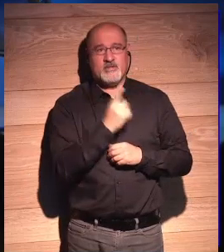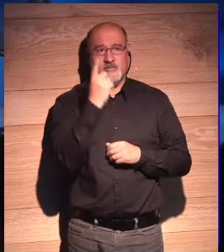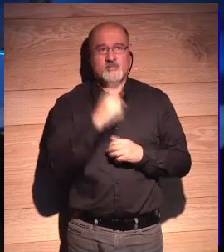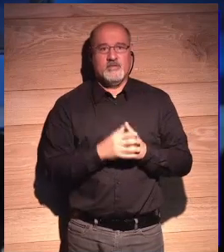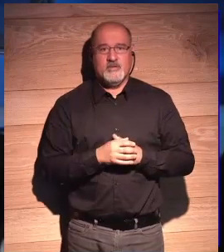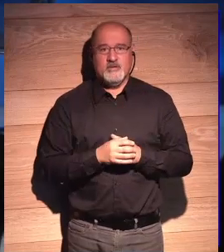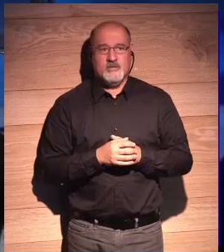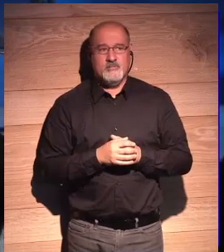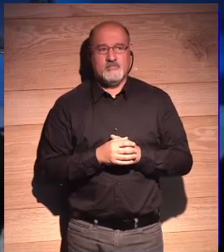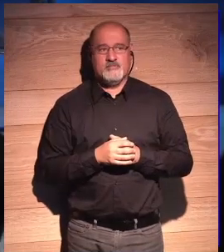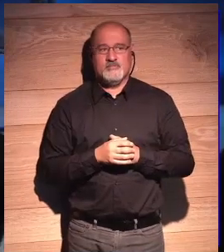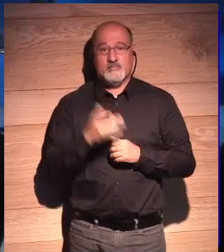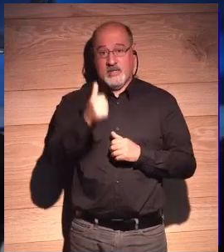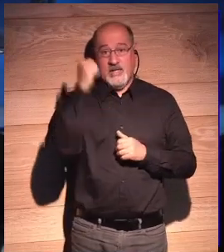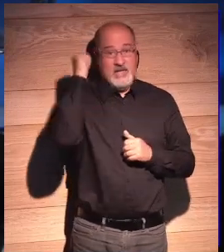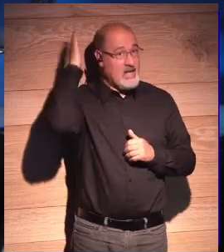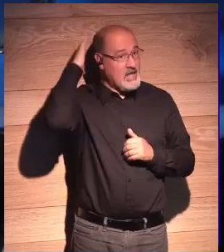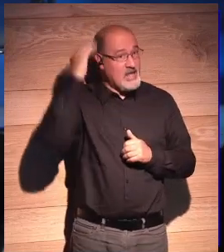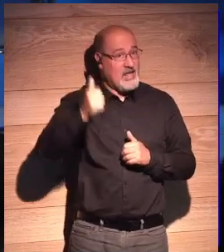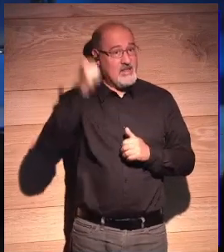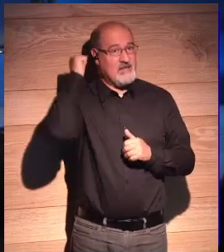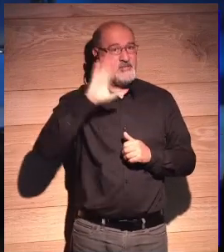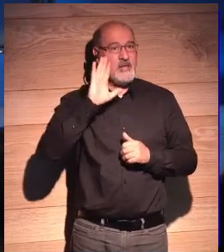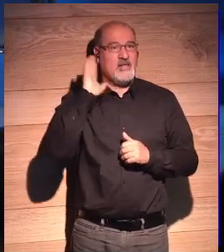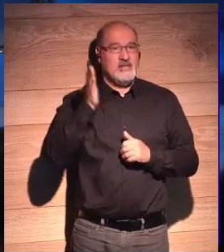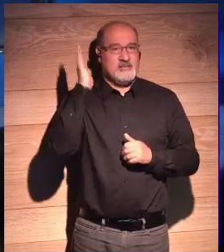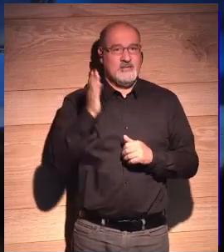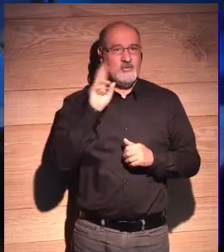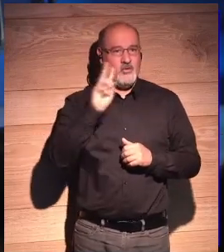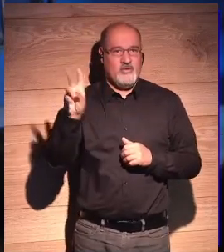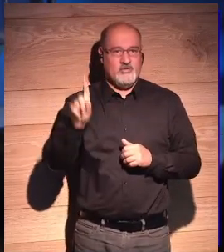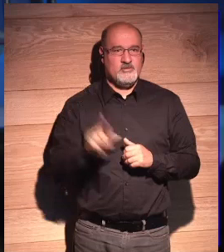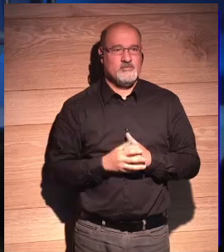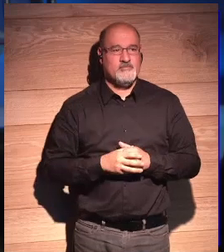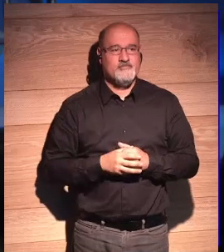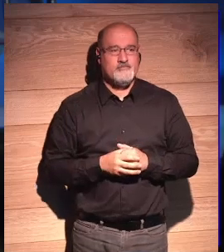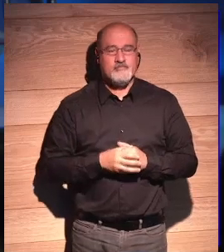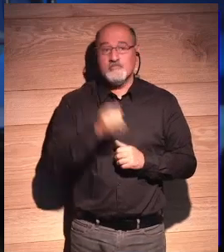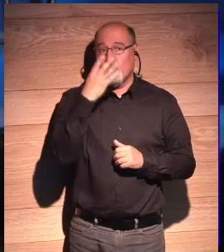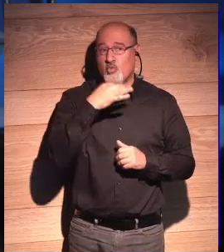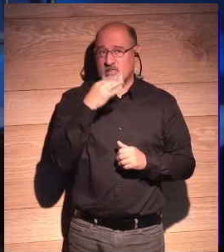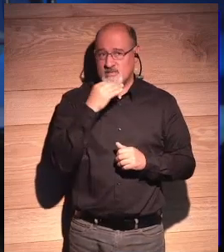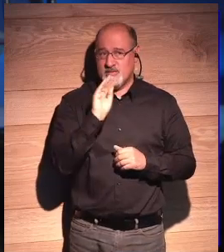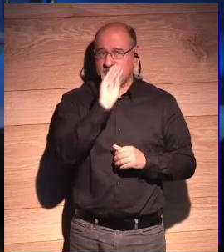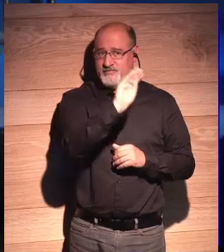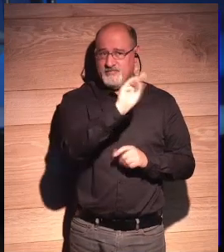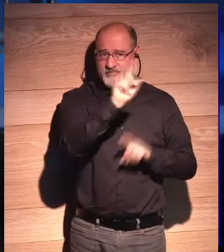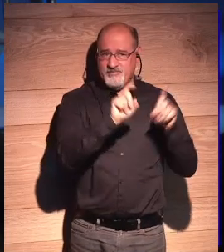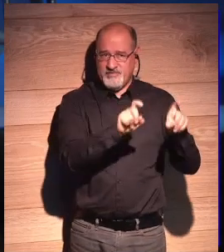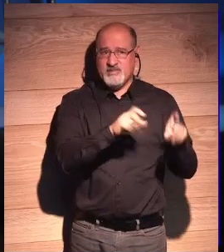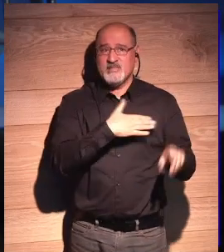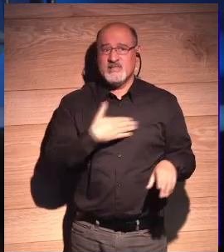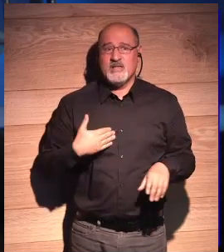a hand raised over there, maybe on the other side of the room. They don't feel so